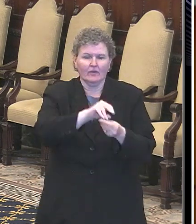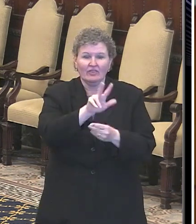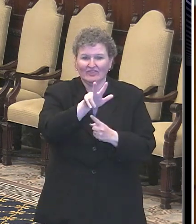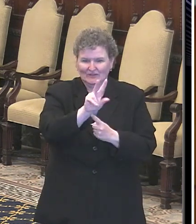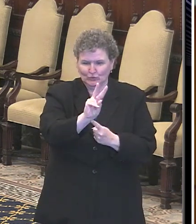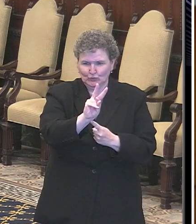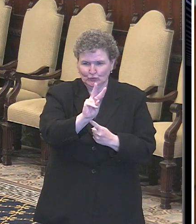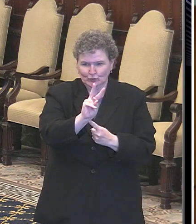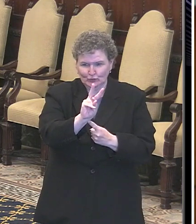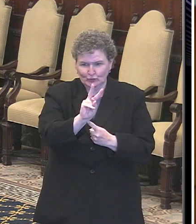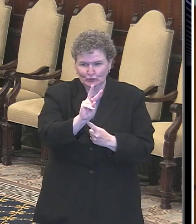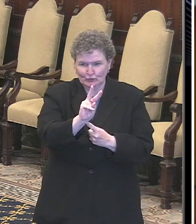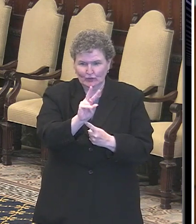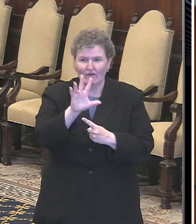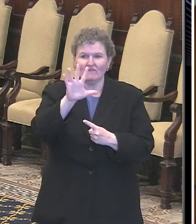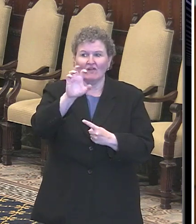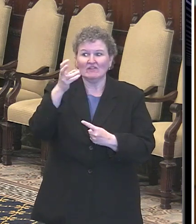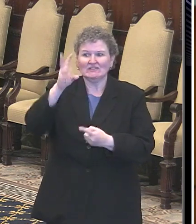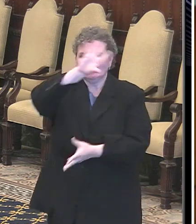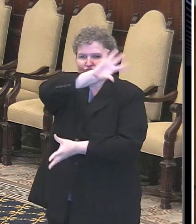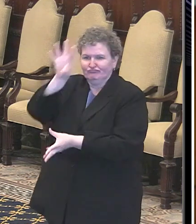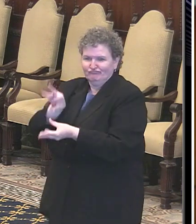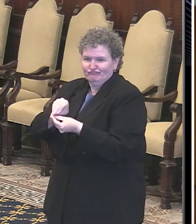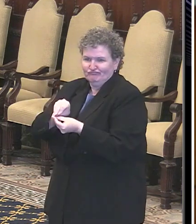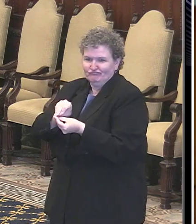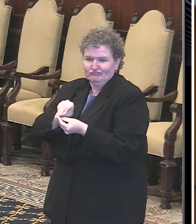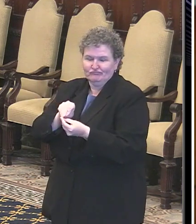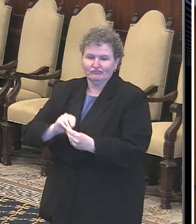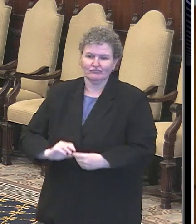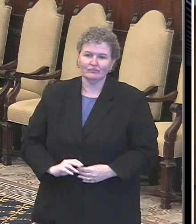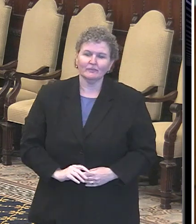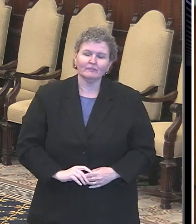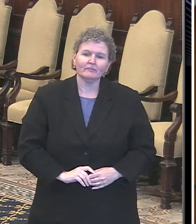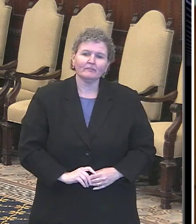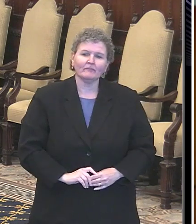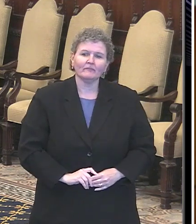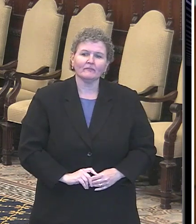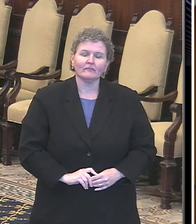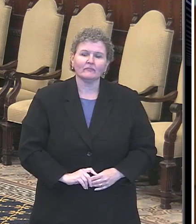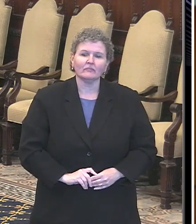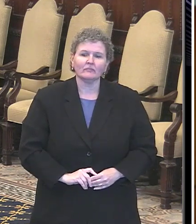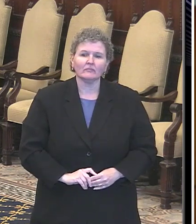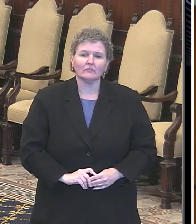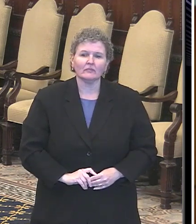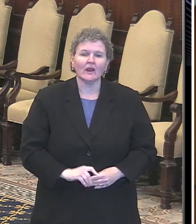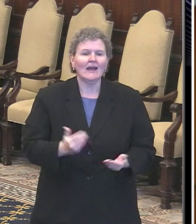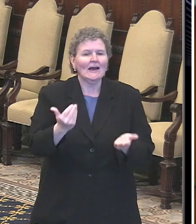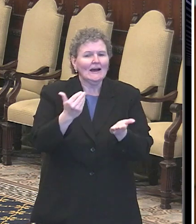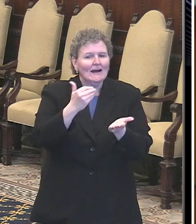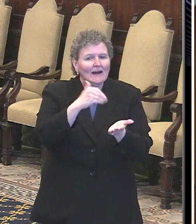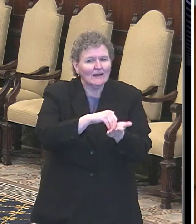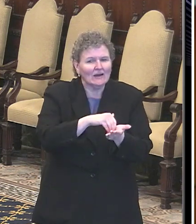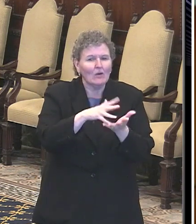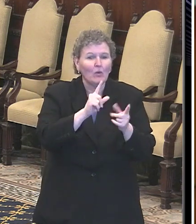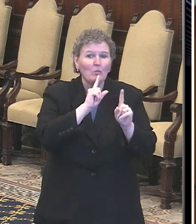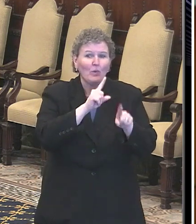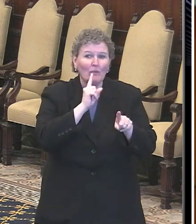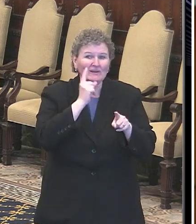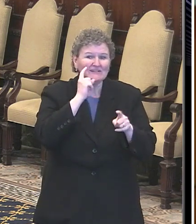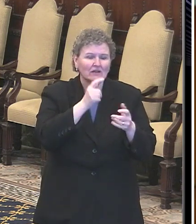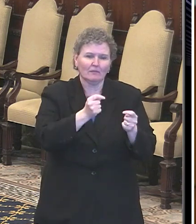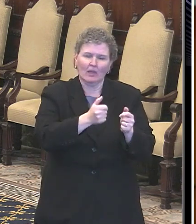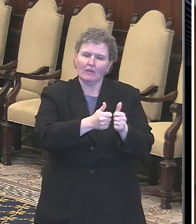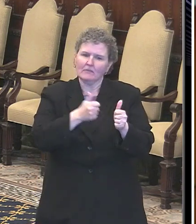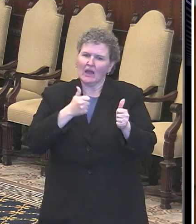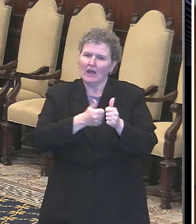deaths since the beginning of the epidemic. Now, there have been and always are delays in identification and reporting of those deaths. And some of those deaths